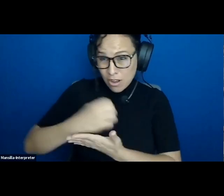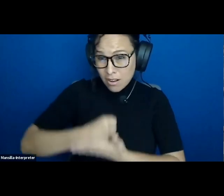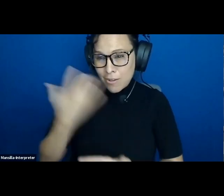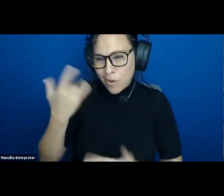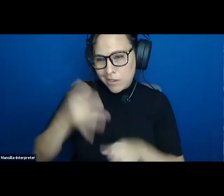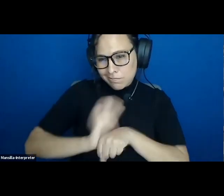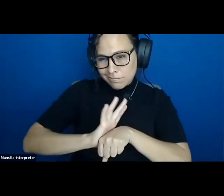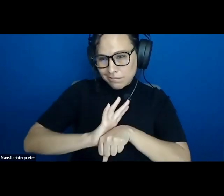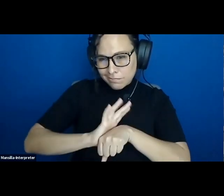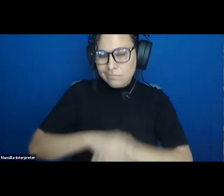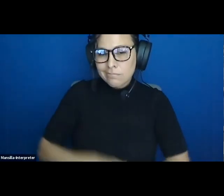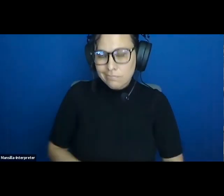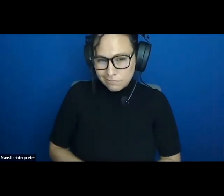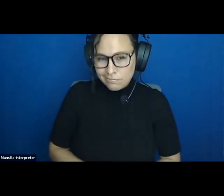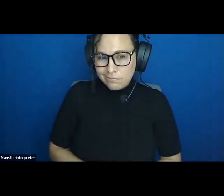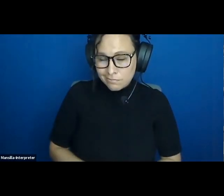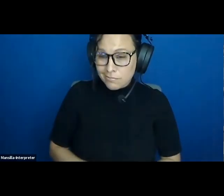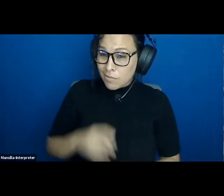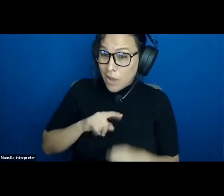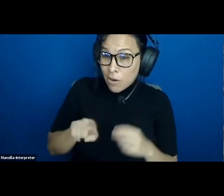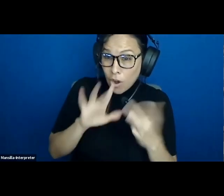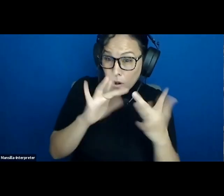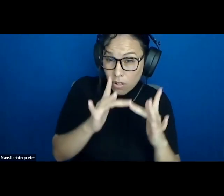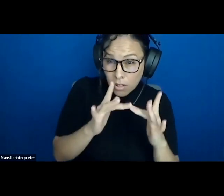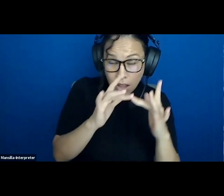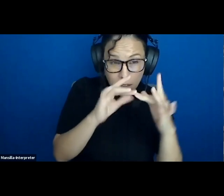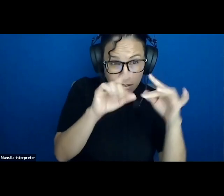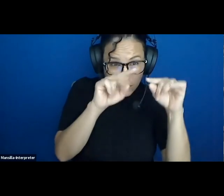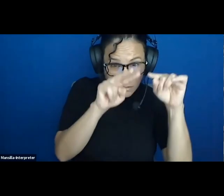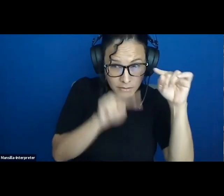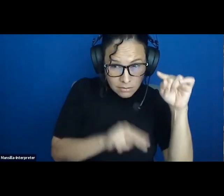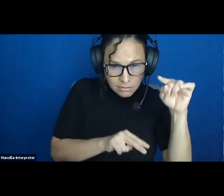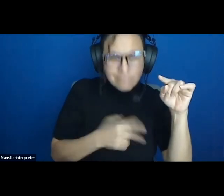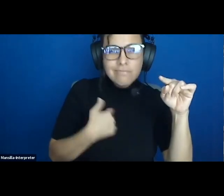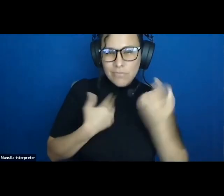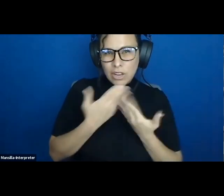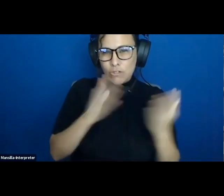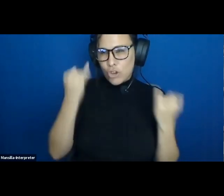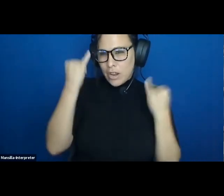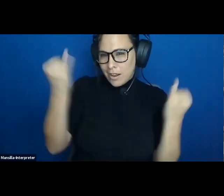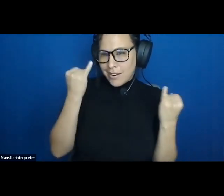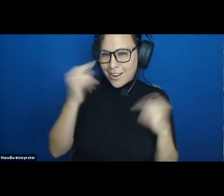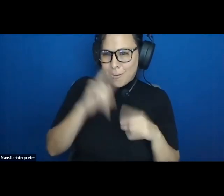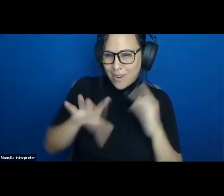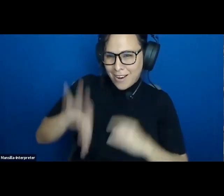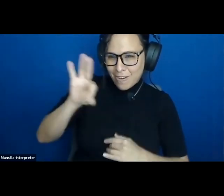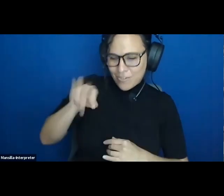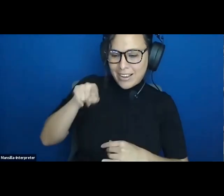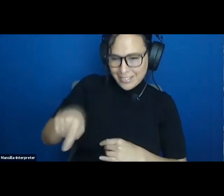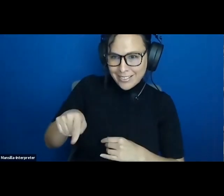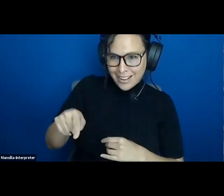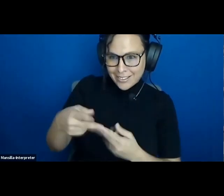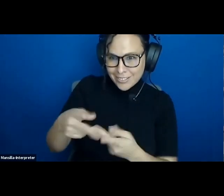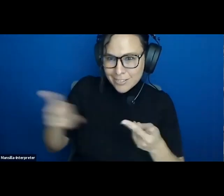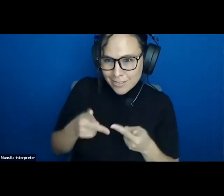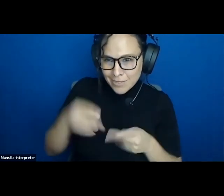pandemic. By browsing through the online catalog, we can get a general idea of what can be discovered. There is still so